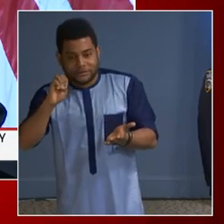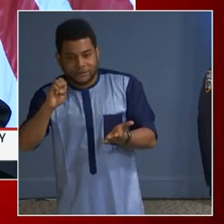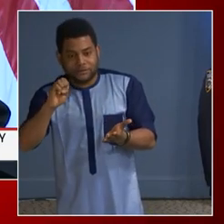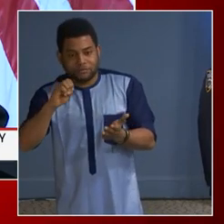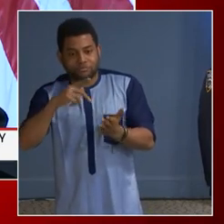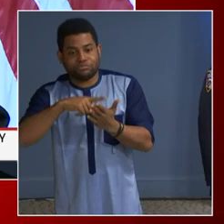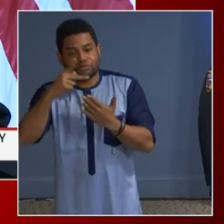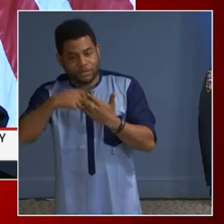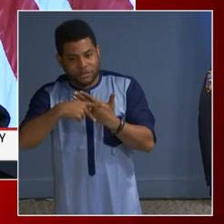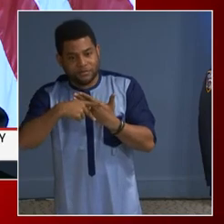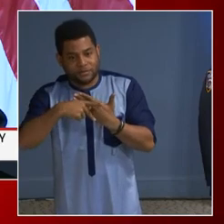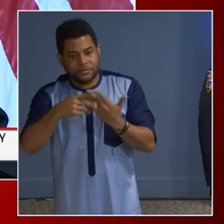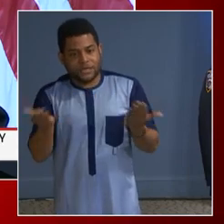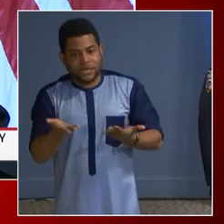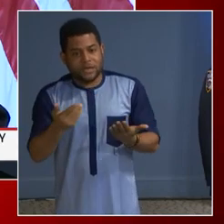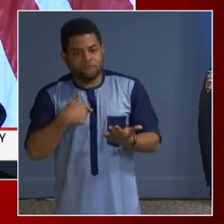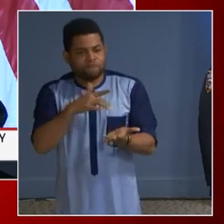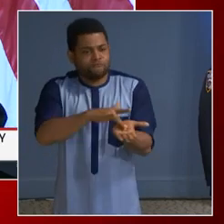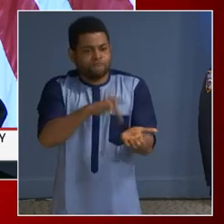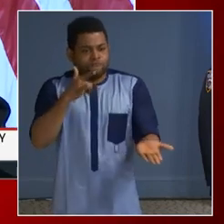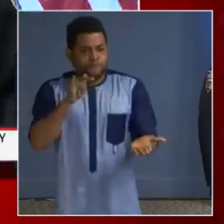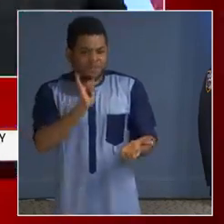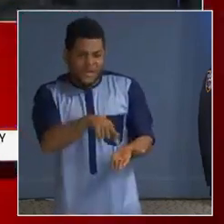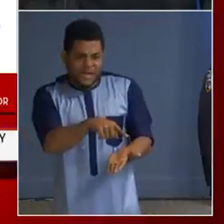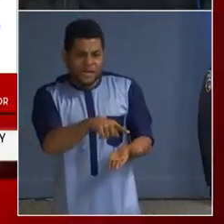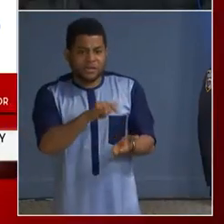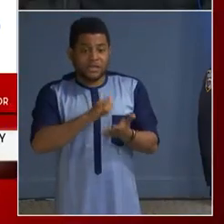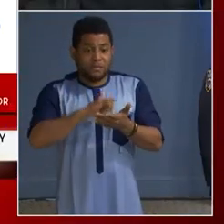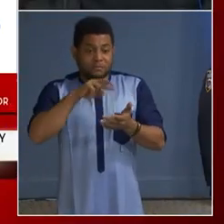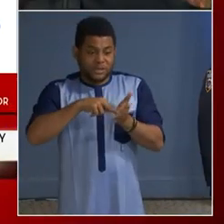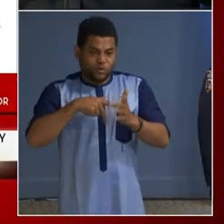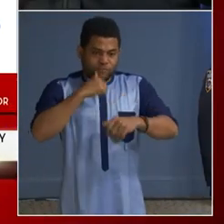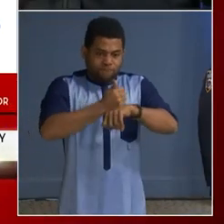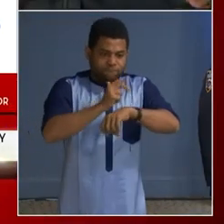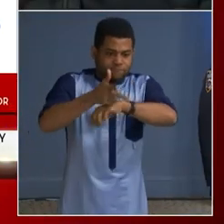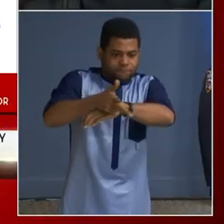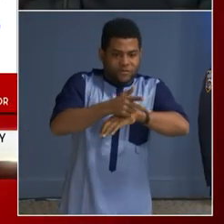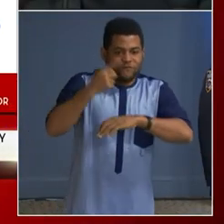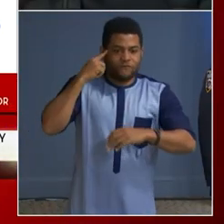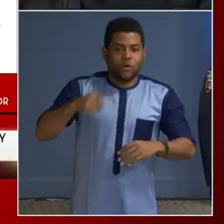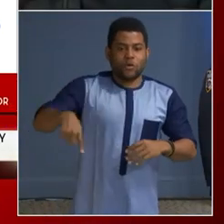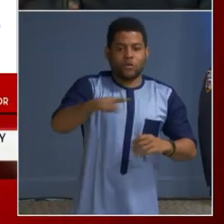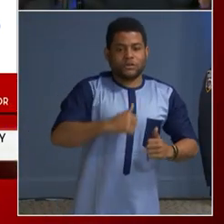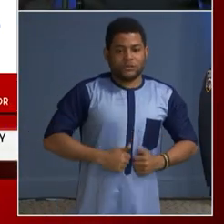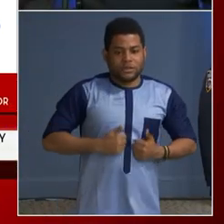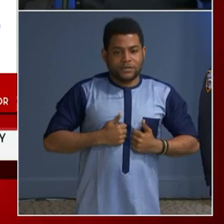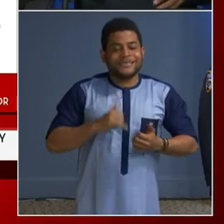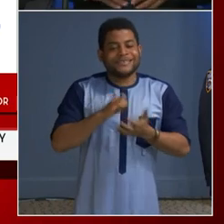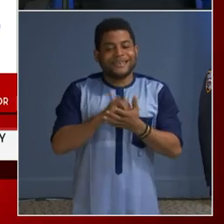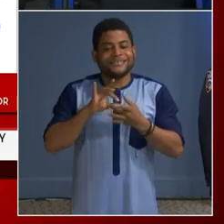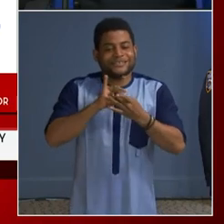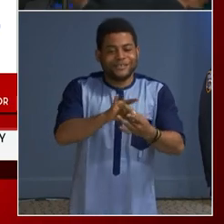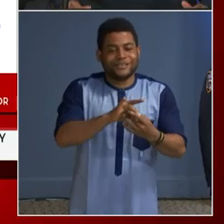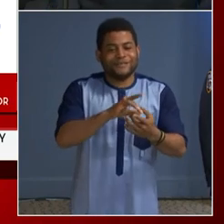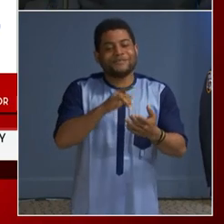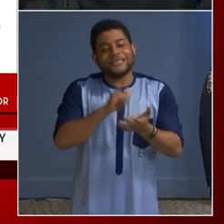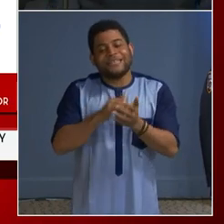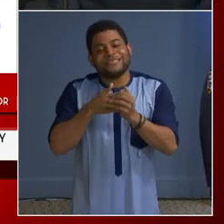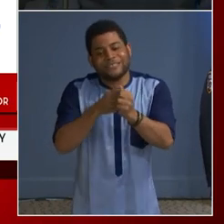camera footage that we've been able to review, that is eventually what has led us to our suspect, in addition to